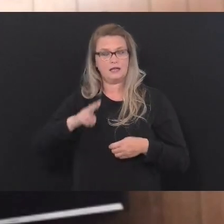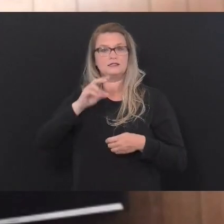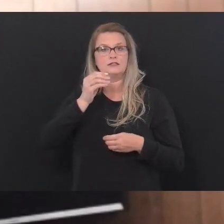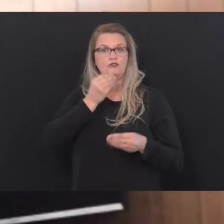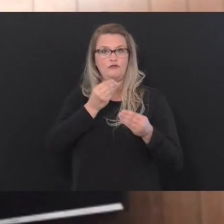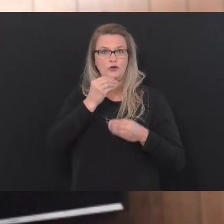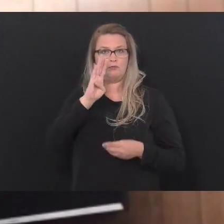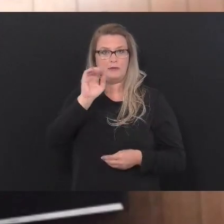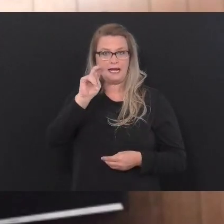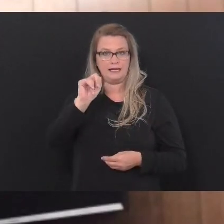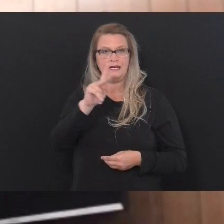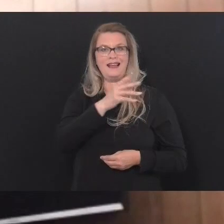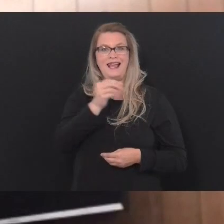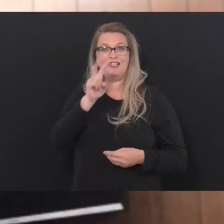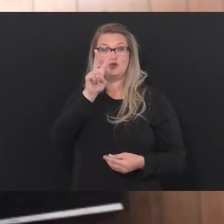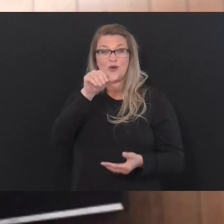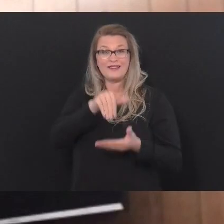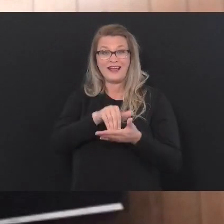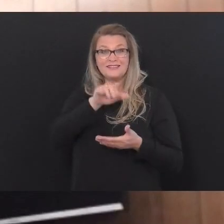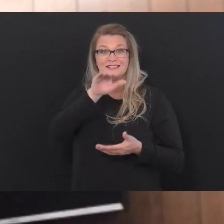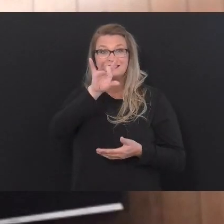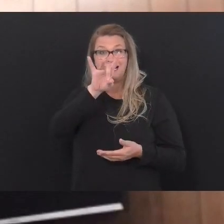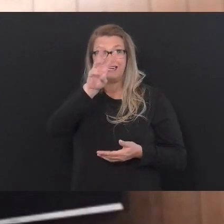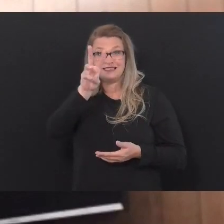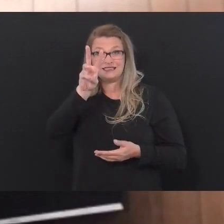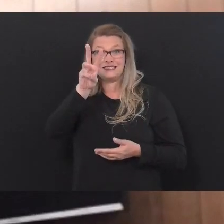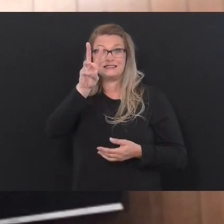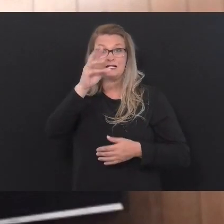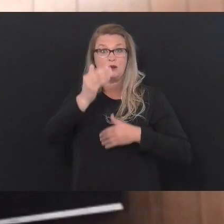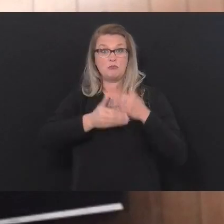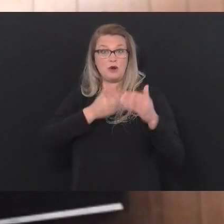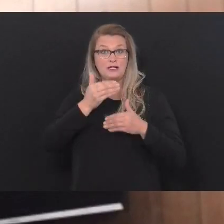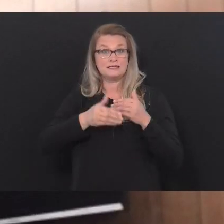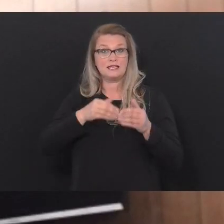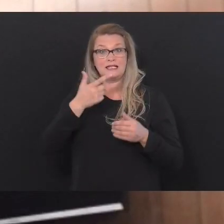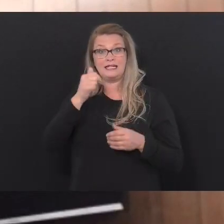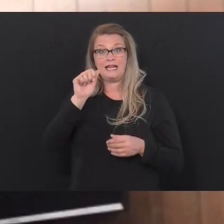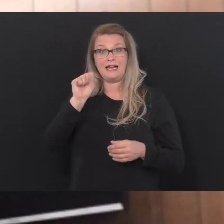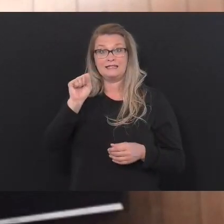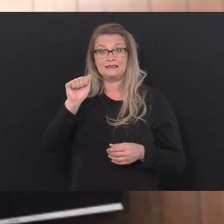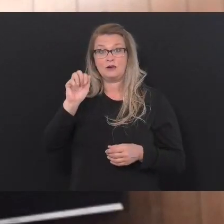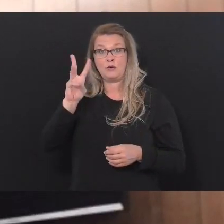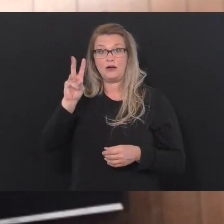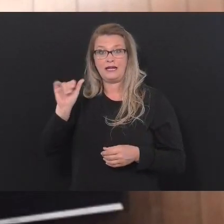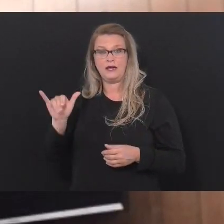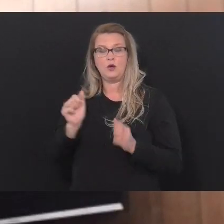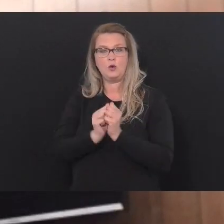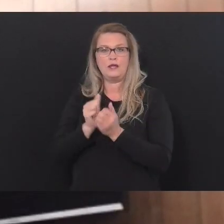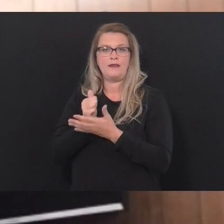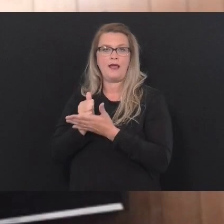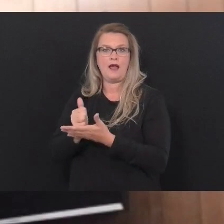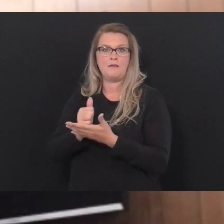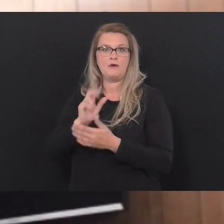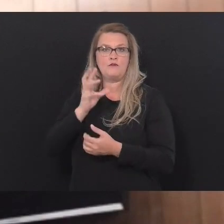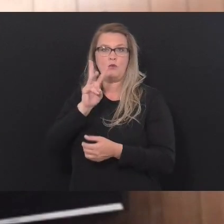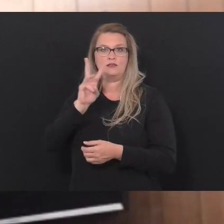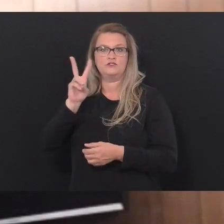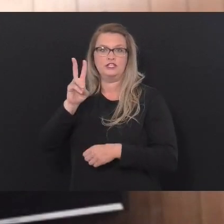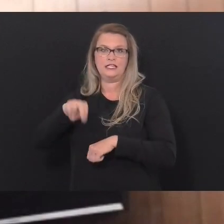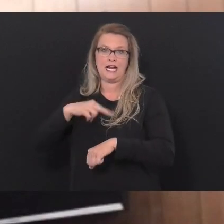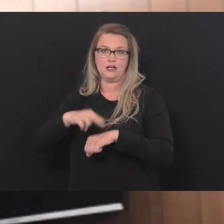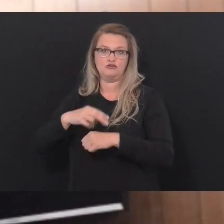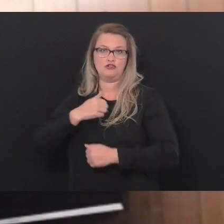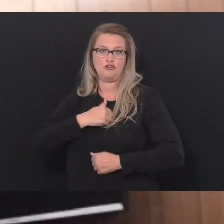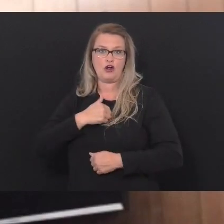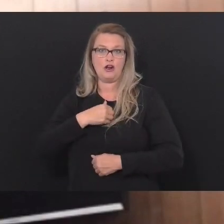Bank, and 2,086 were processed at Gasaway with the assistance of the West Virginia National Guard,